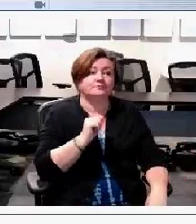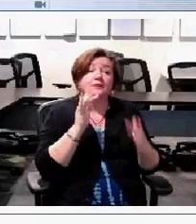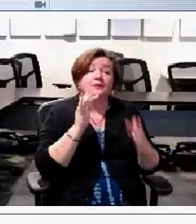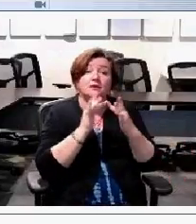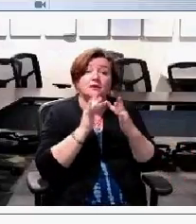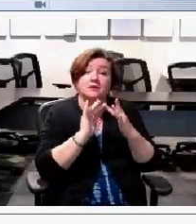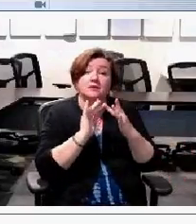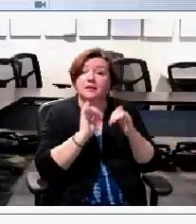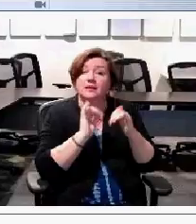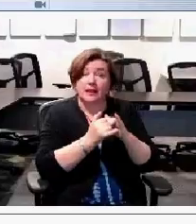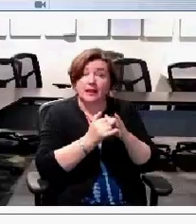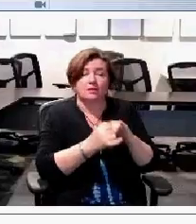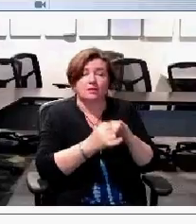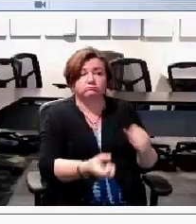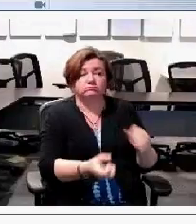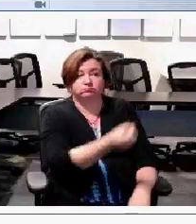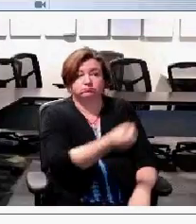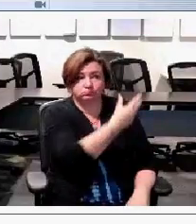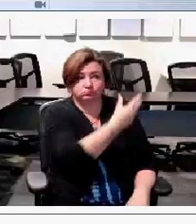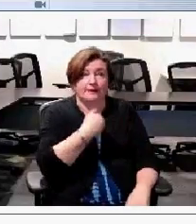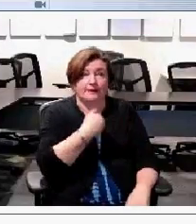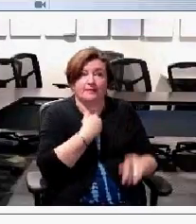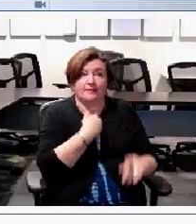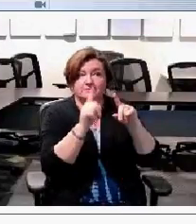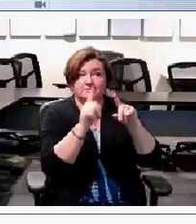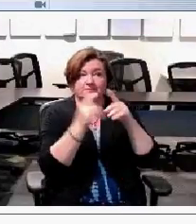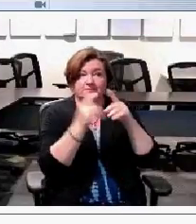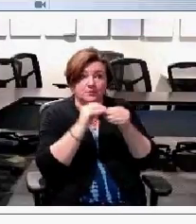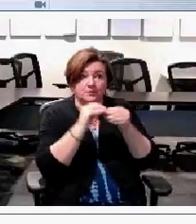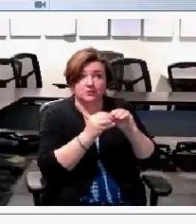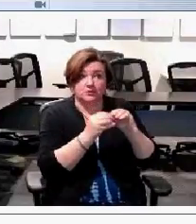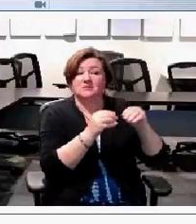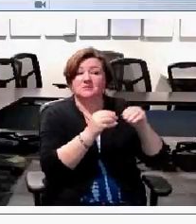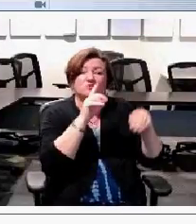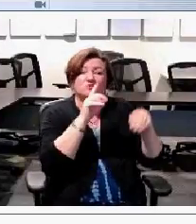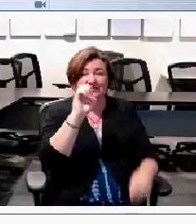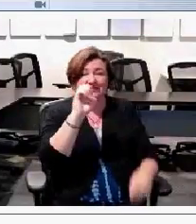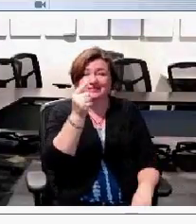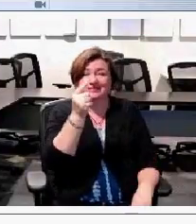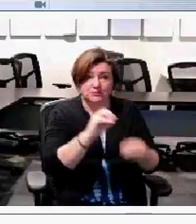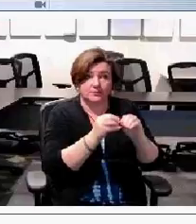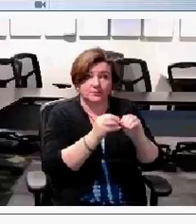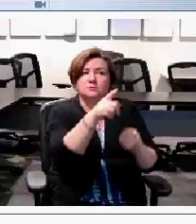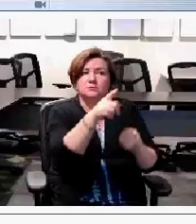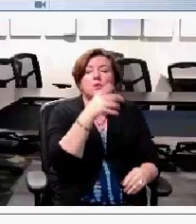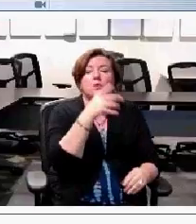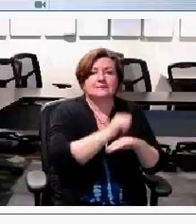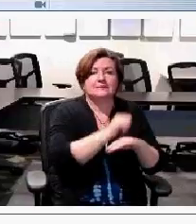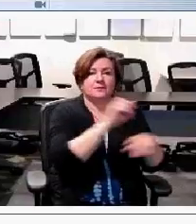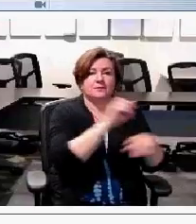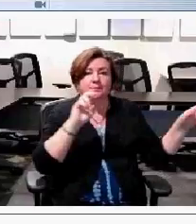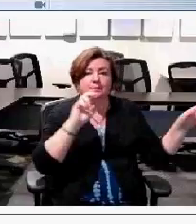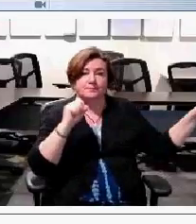Contacting us, I thought I would just include everybody's extension. I didn't actually the PowerPoint, I will send this to Sarah, though she